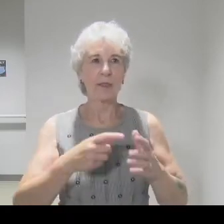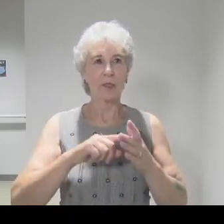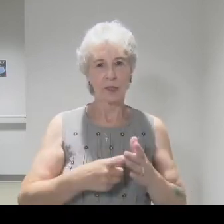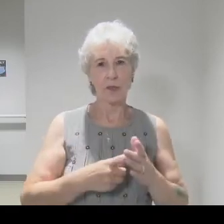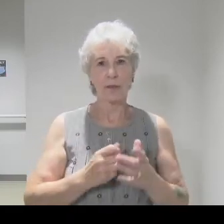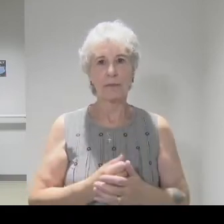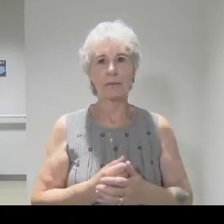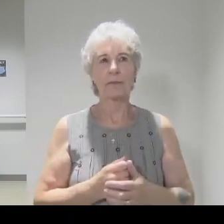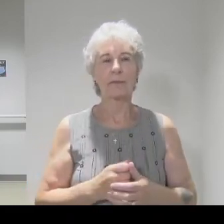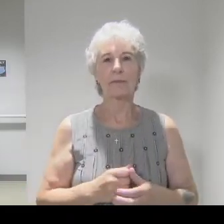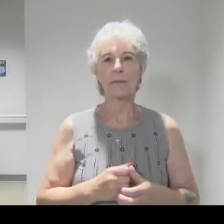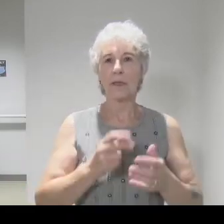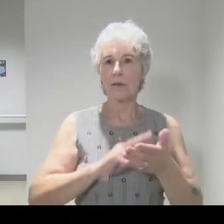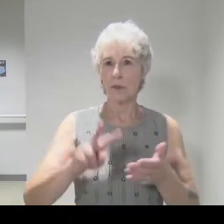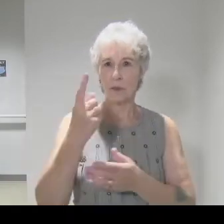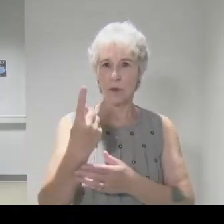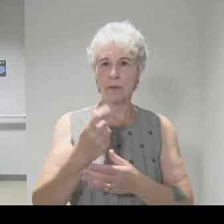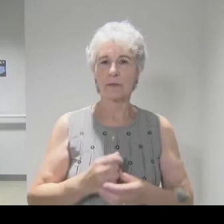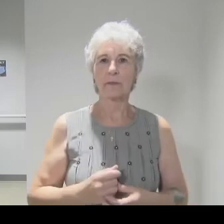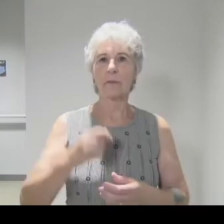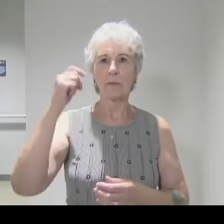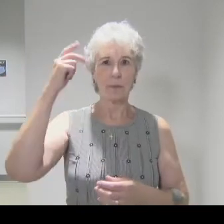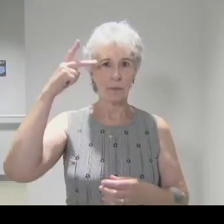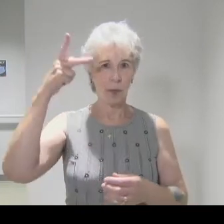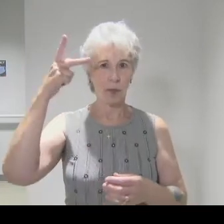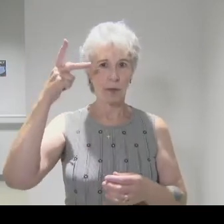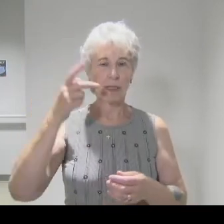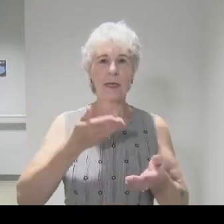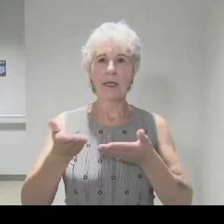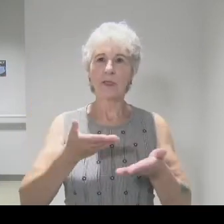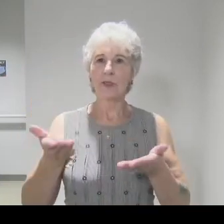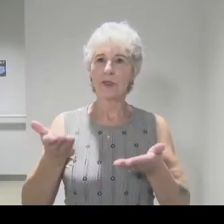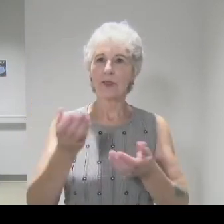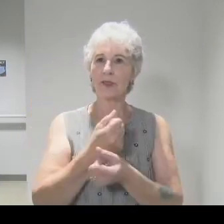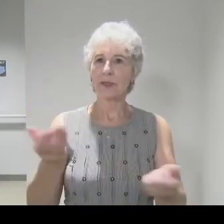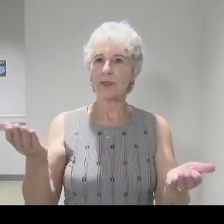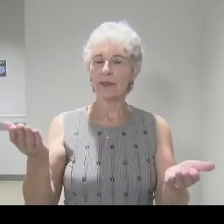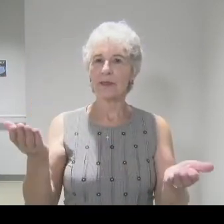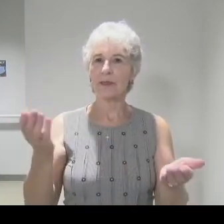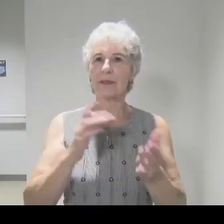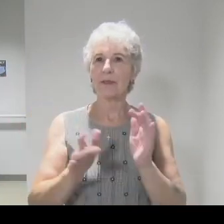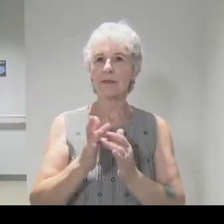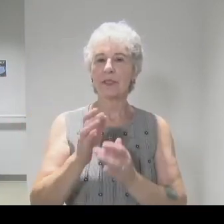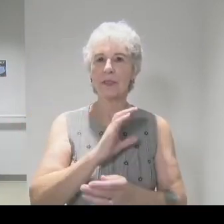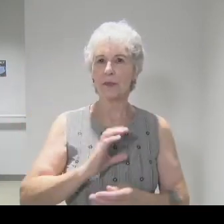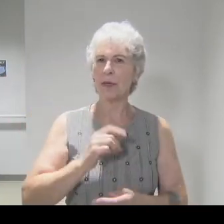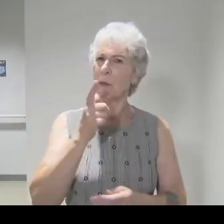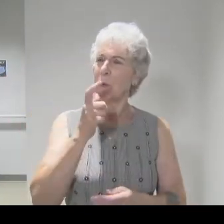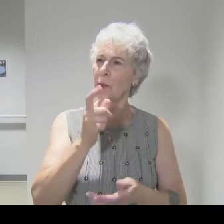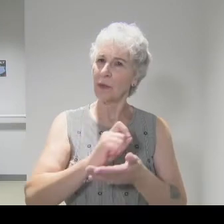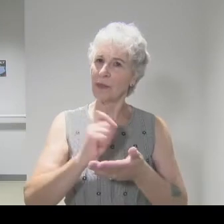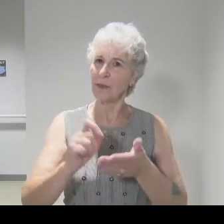recipients. Verse 1, Paul, a servant of Jesus Christ. Who's the author?